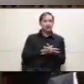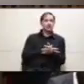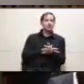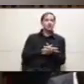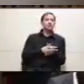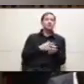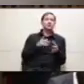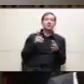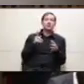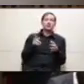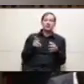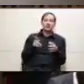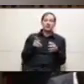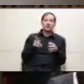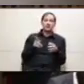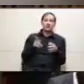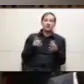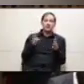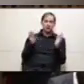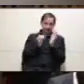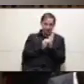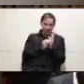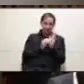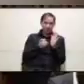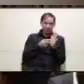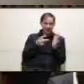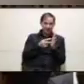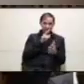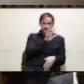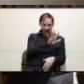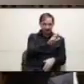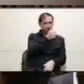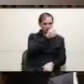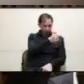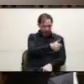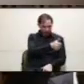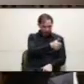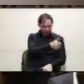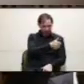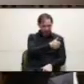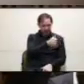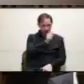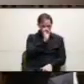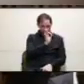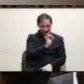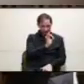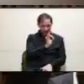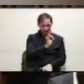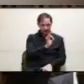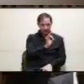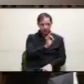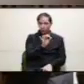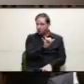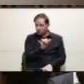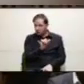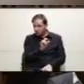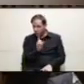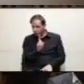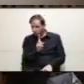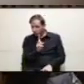The manner in which the project is captured on page number 5 is correct. Which